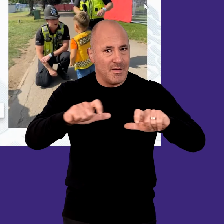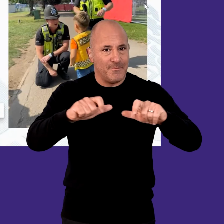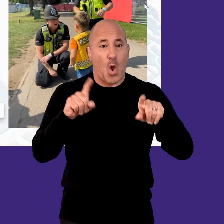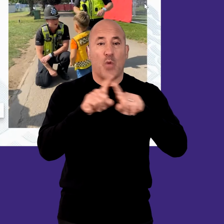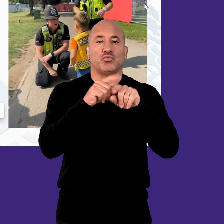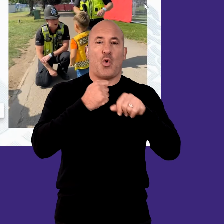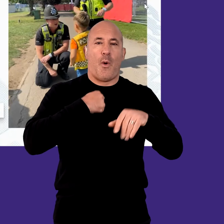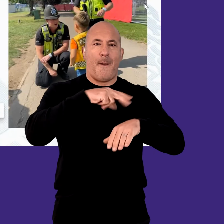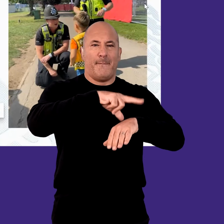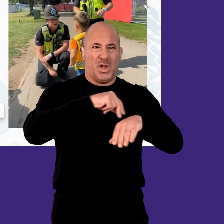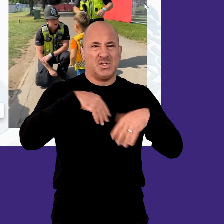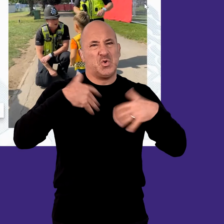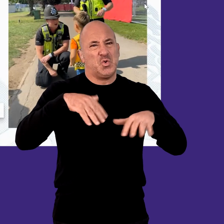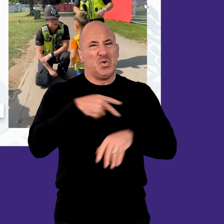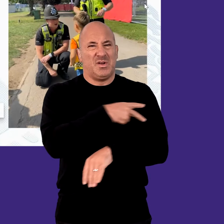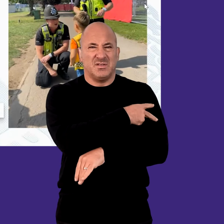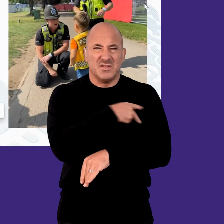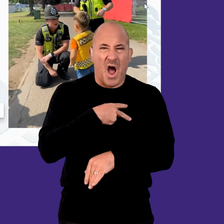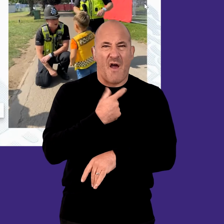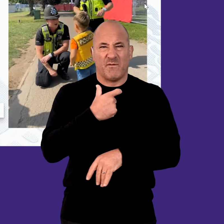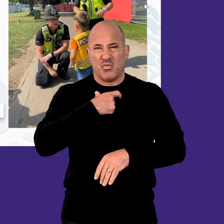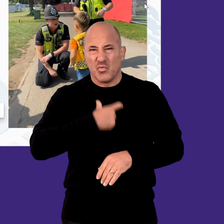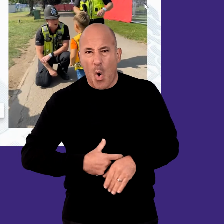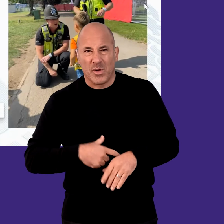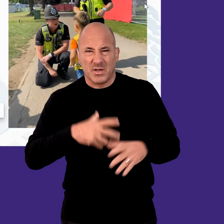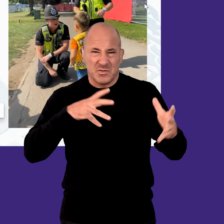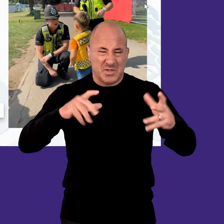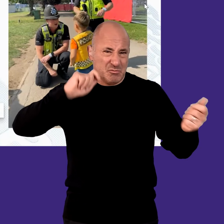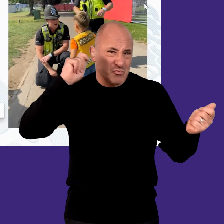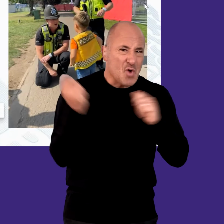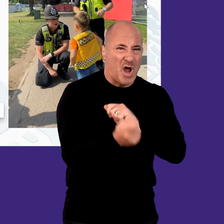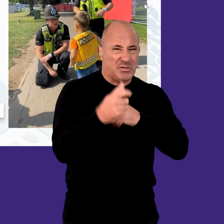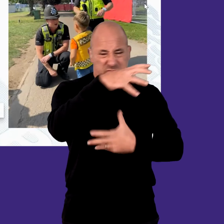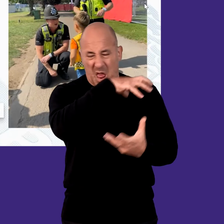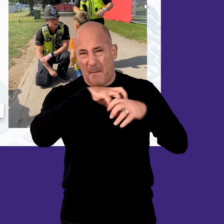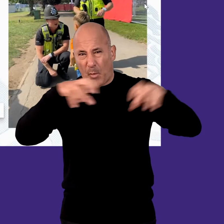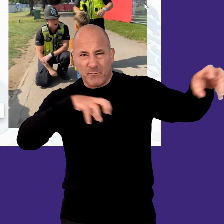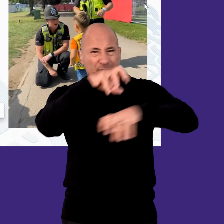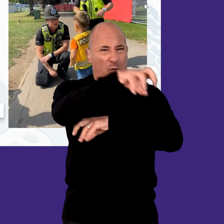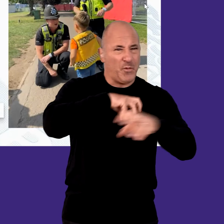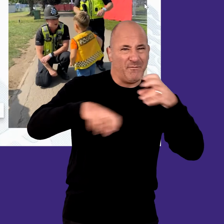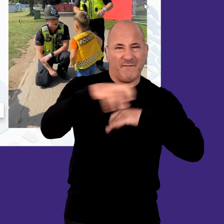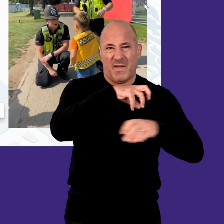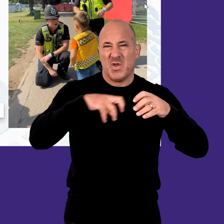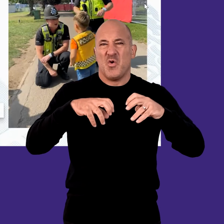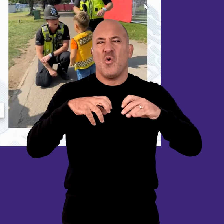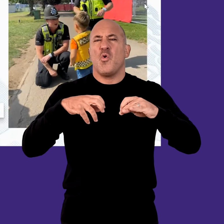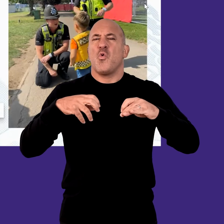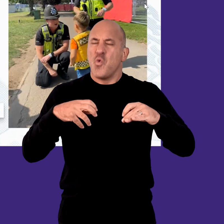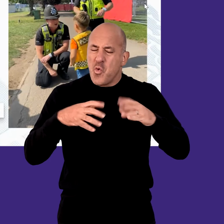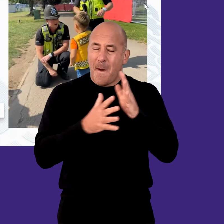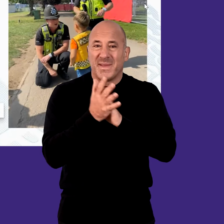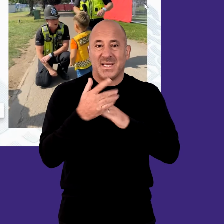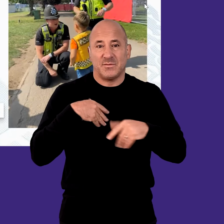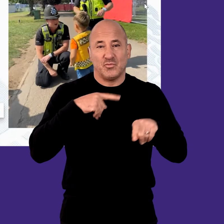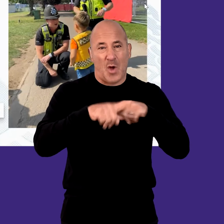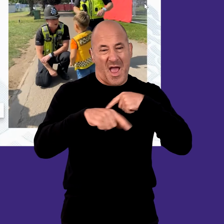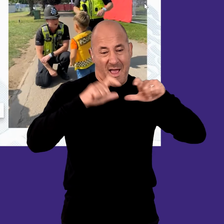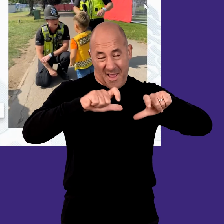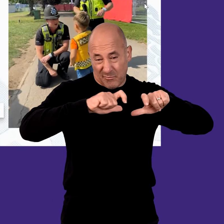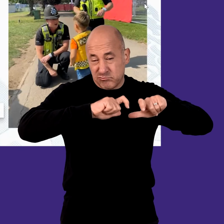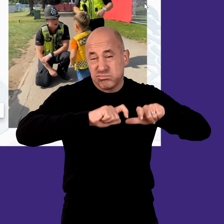go forward. But with the police, there's a huge amount of churn in terms of kind of staff and roles and movement within departments